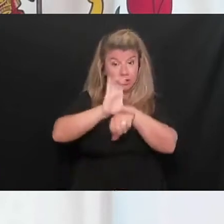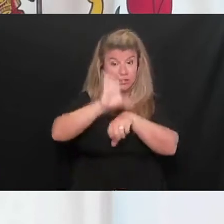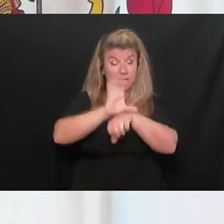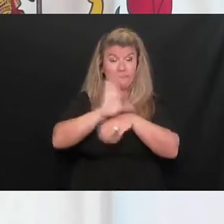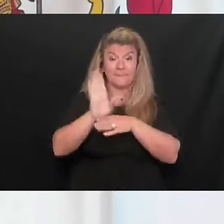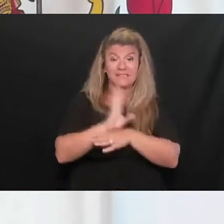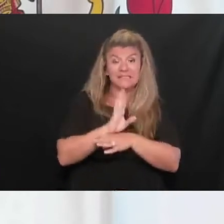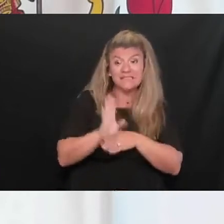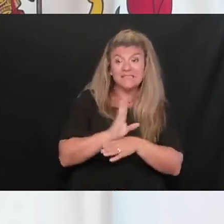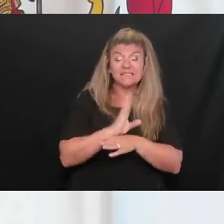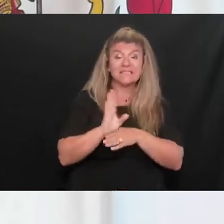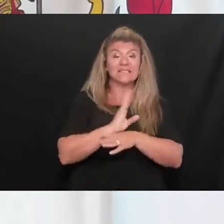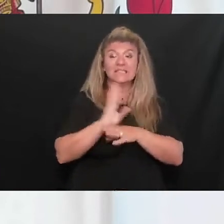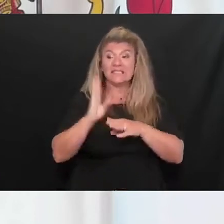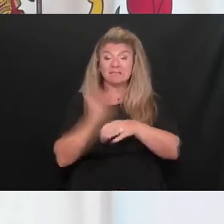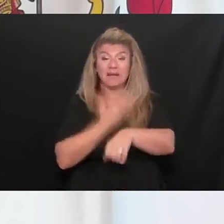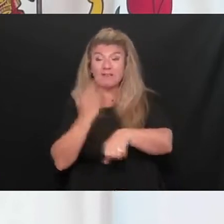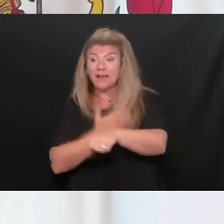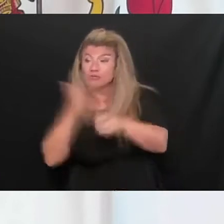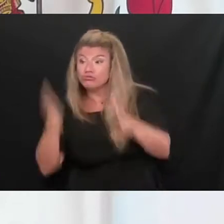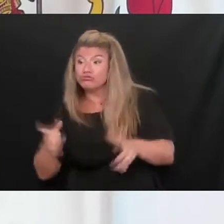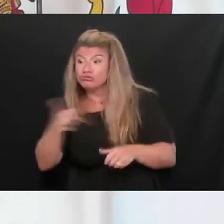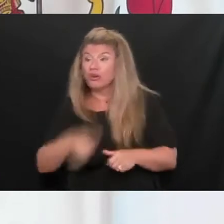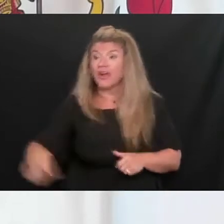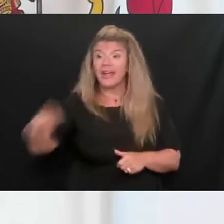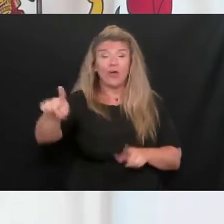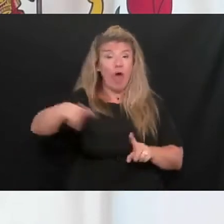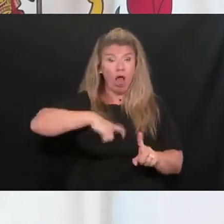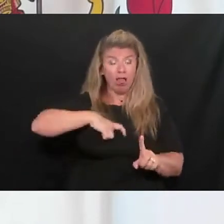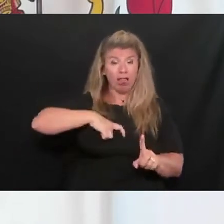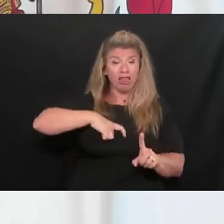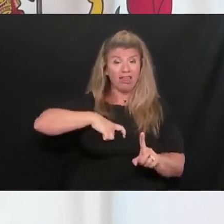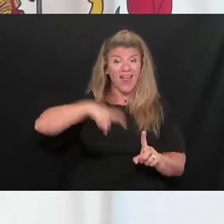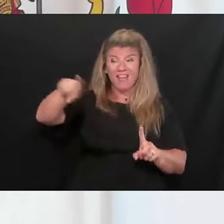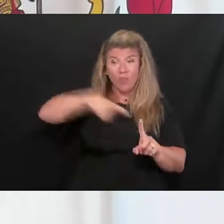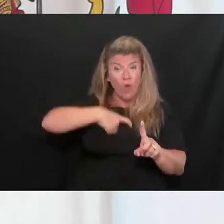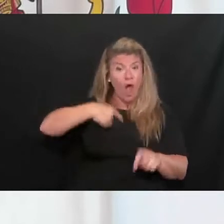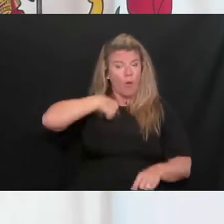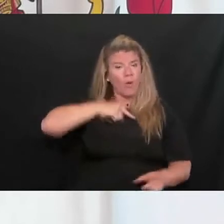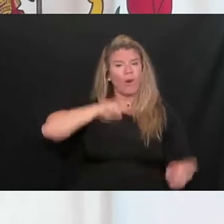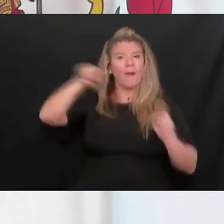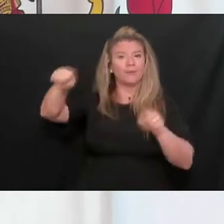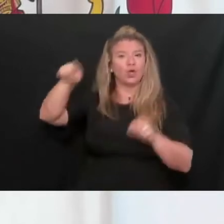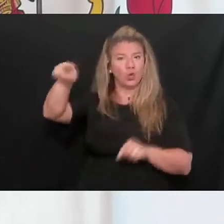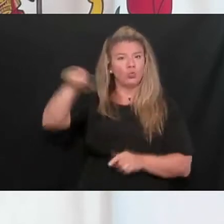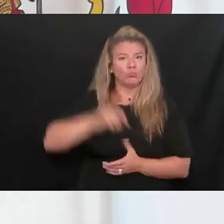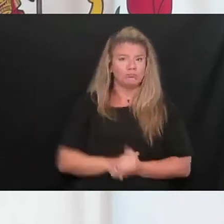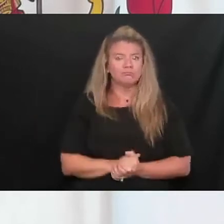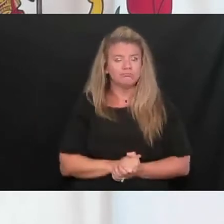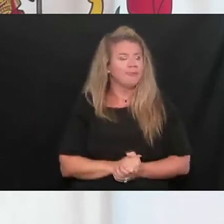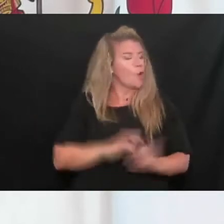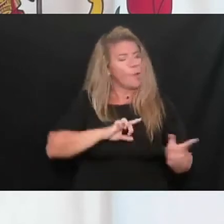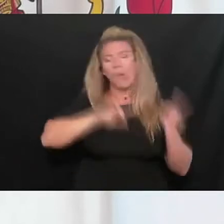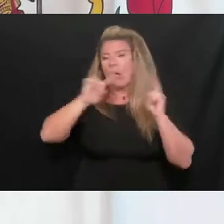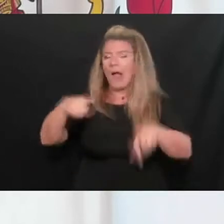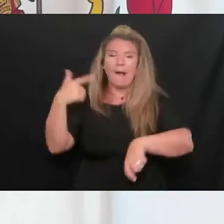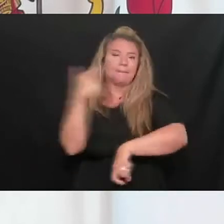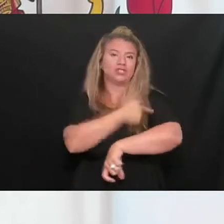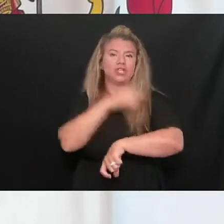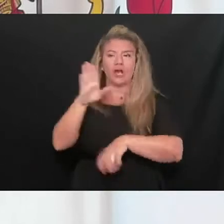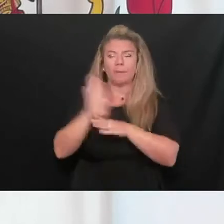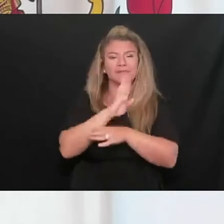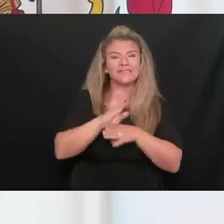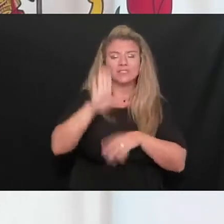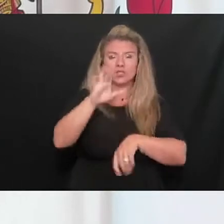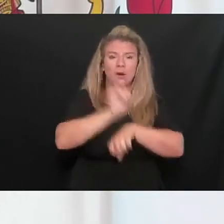businesses, the manufacturers and everything, if you'll just call us, we'll come. We'll come, we'll do your business, we'll do your employees, we'll